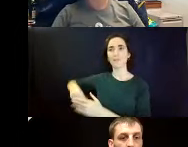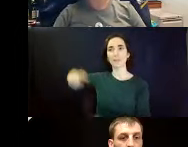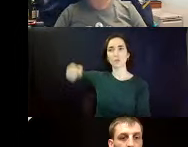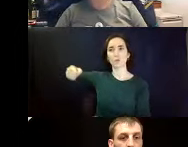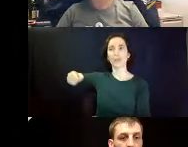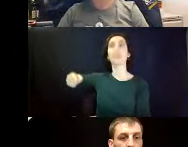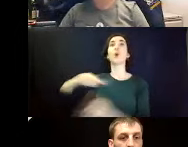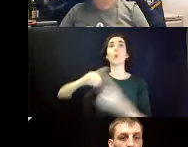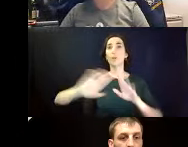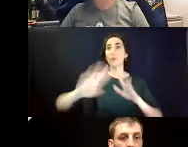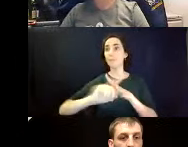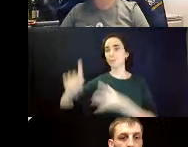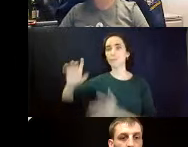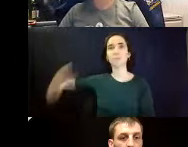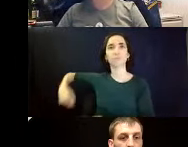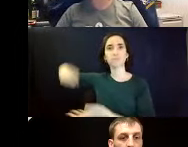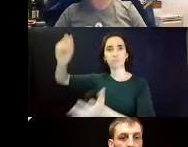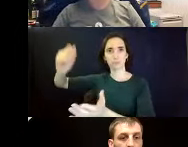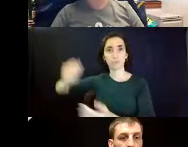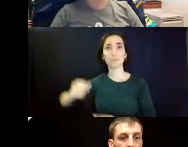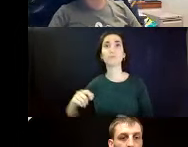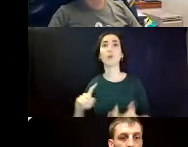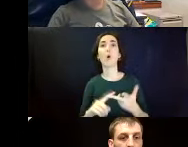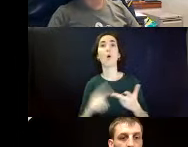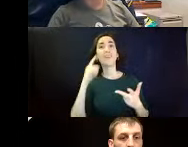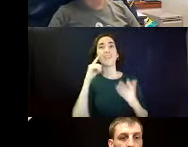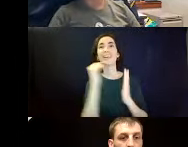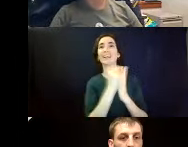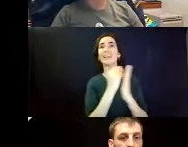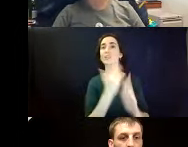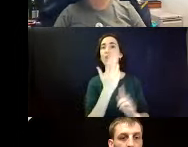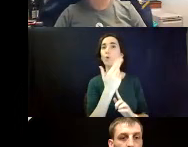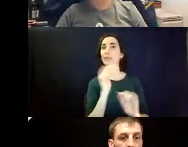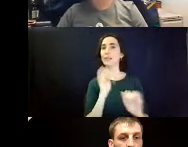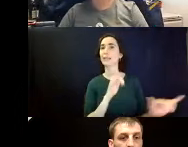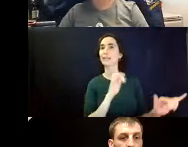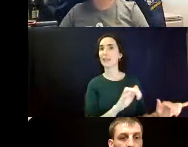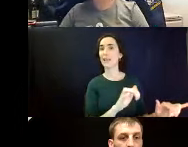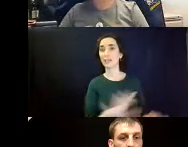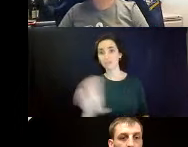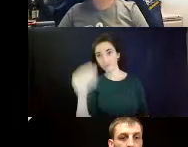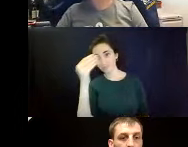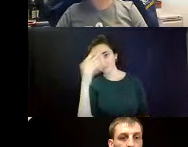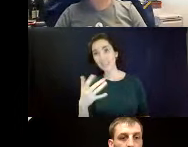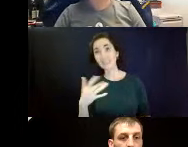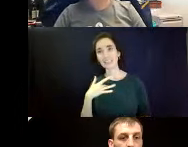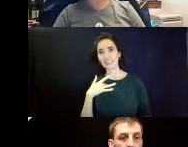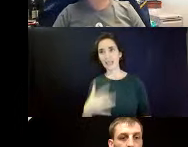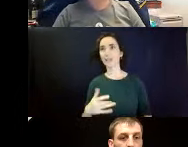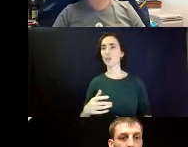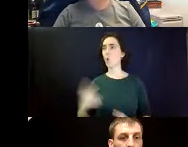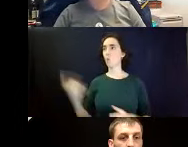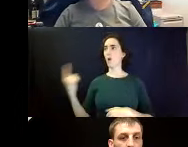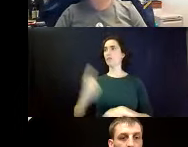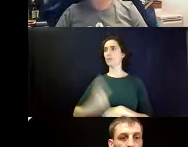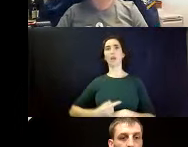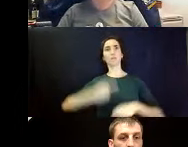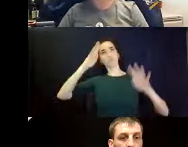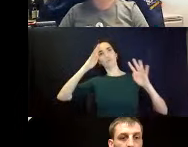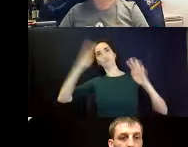Or even come up with a list of potential hotels. Remember, Rome wasn't built in a day. So you shouldn't come up with